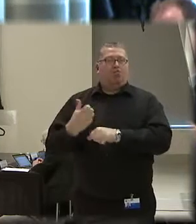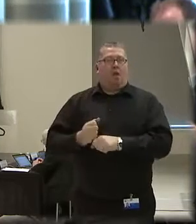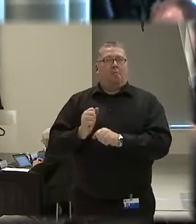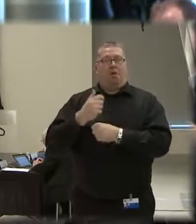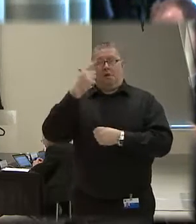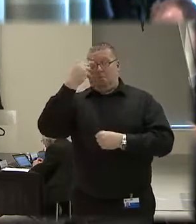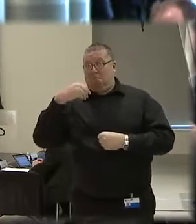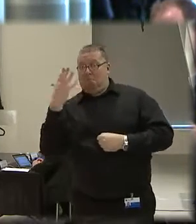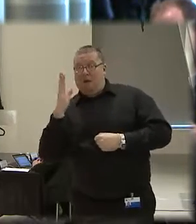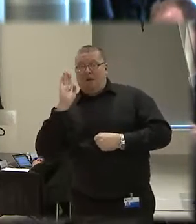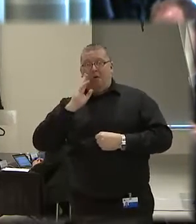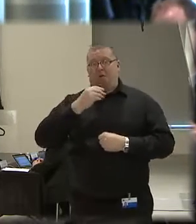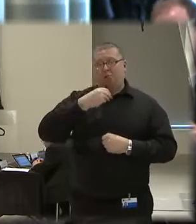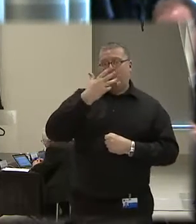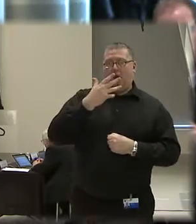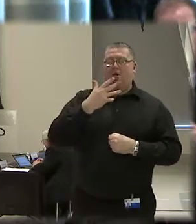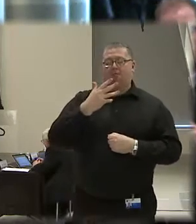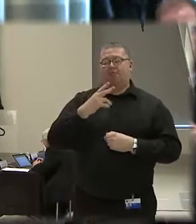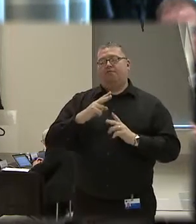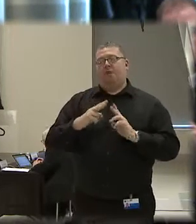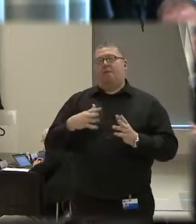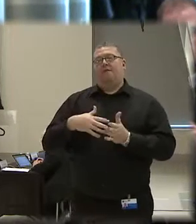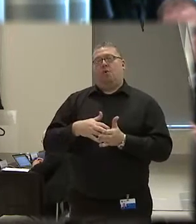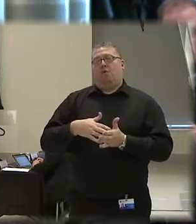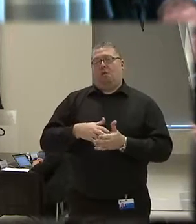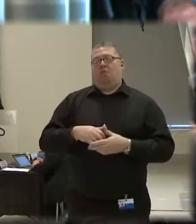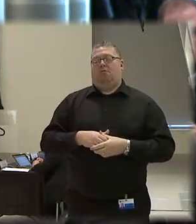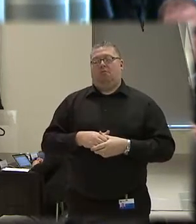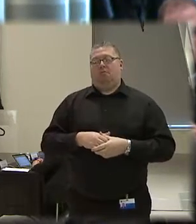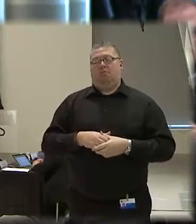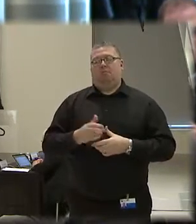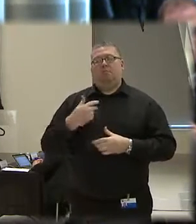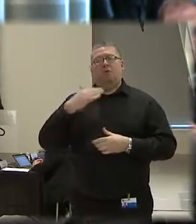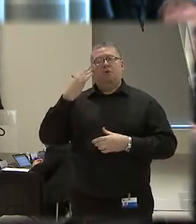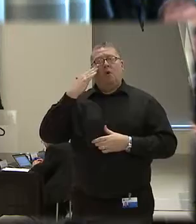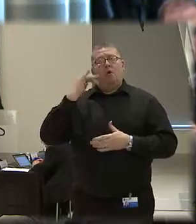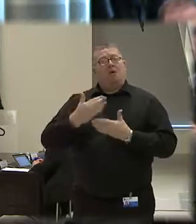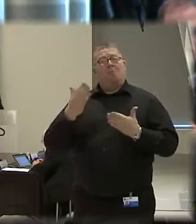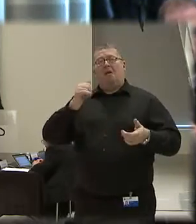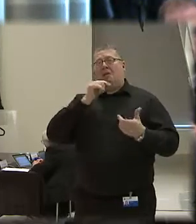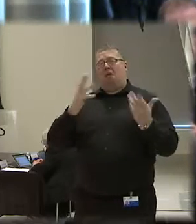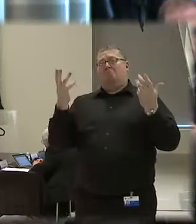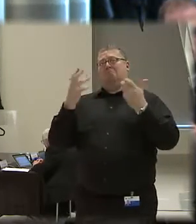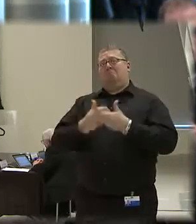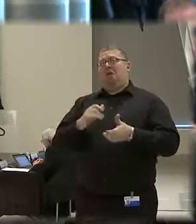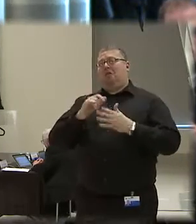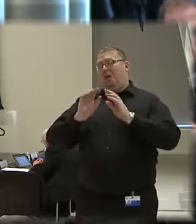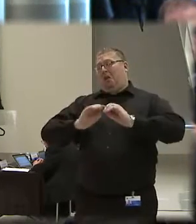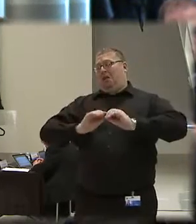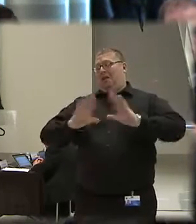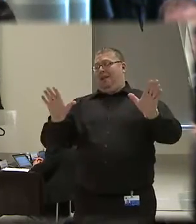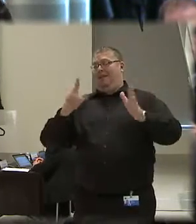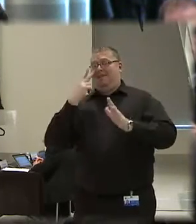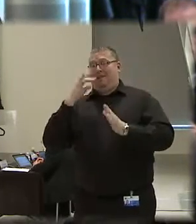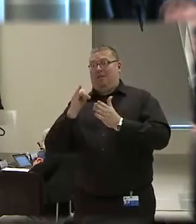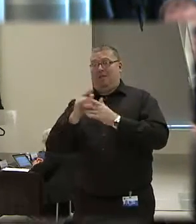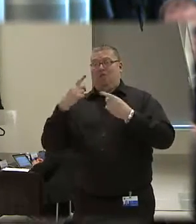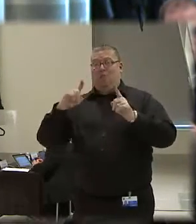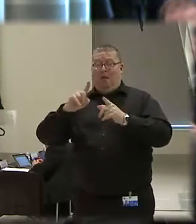and brown communities incredibly invulnerable. While this may not play out in the literal spaces in which demonstrations